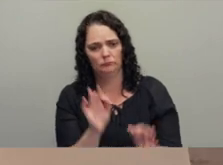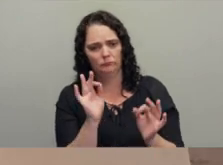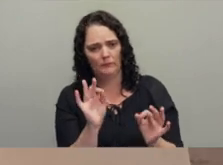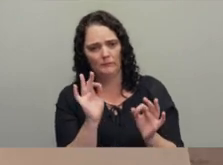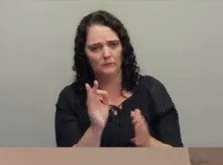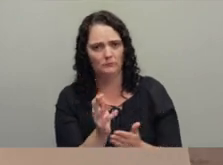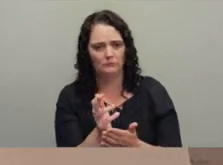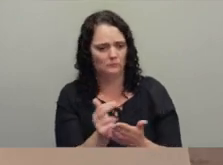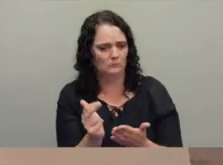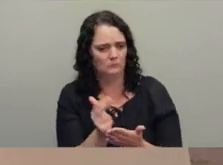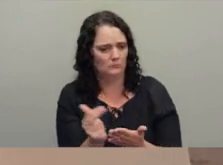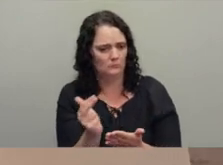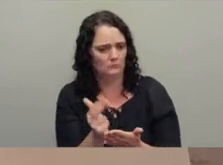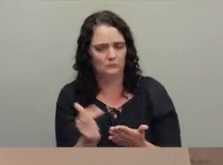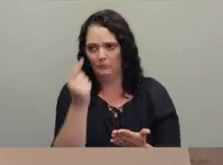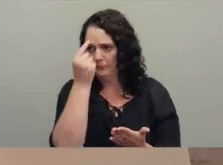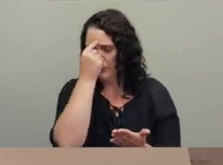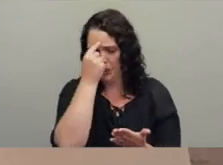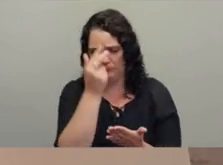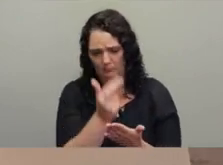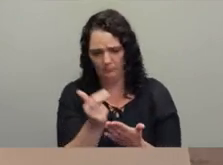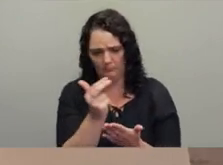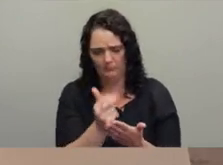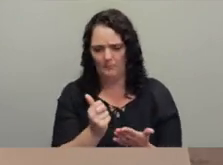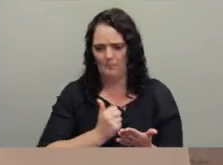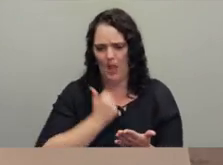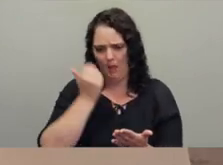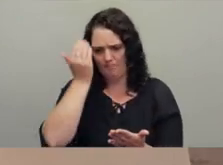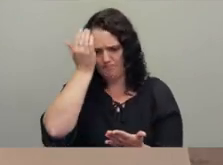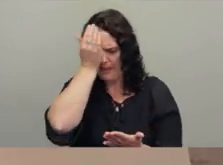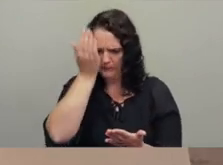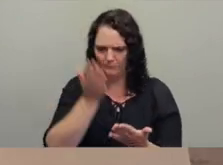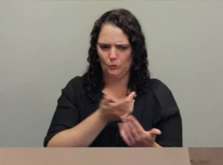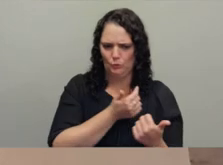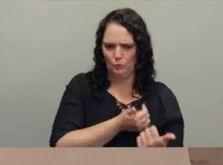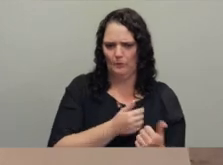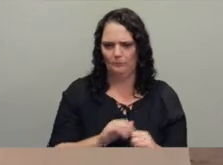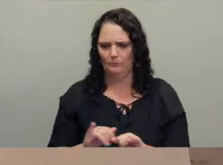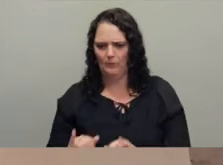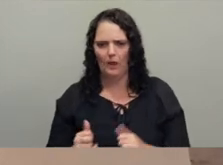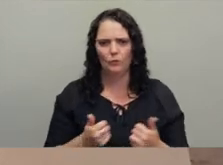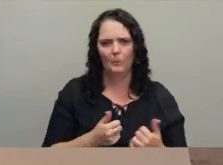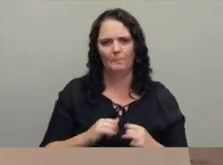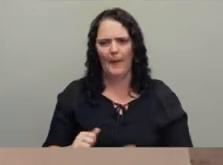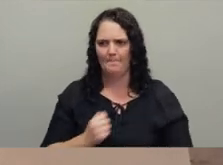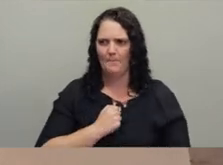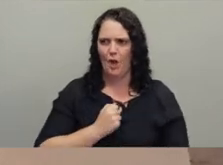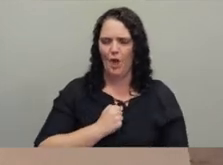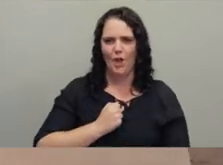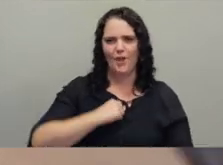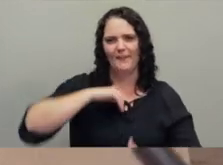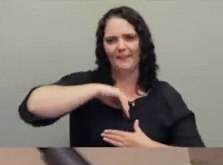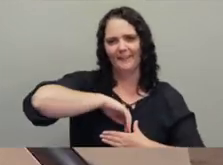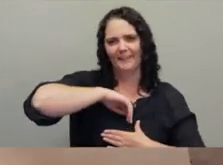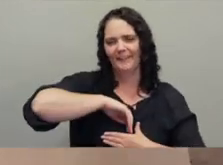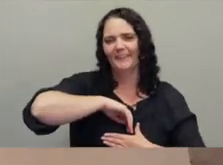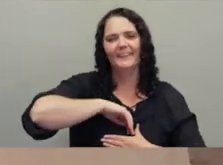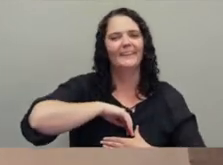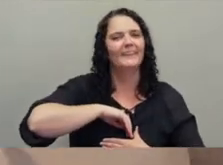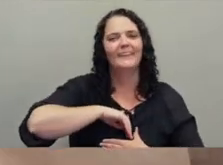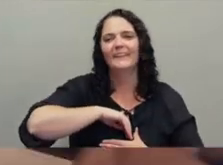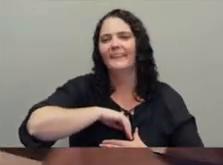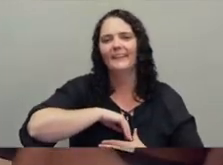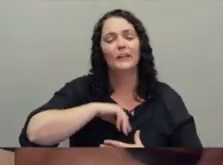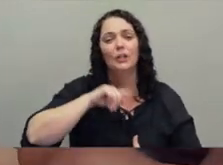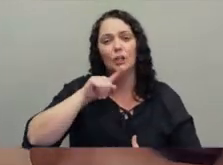own, as I said before, just your own mindset, your own biases of what might make a drawing good or bad for you. And by forcing